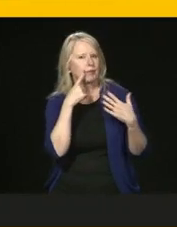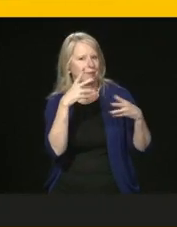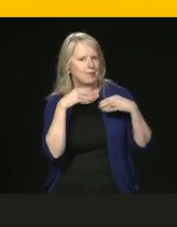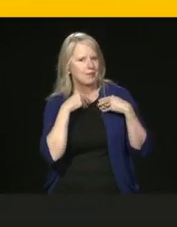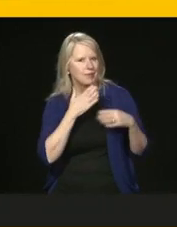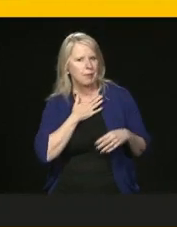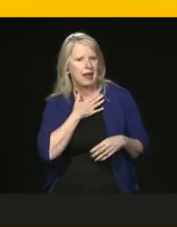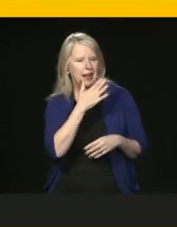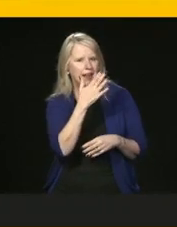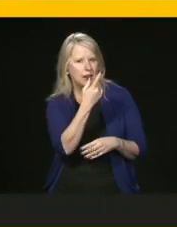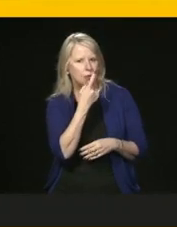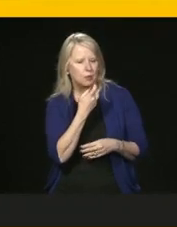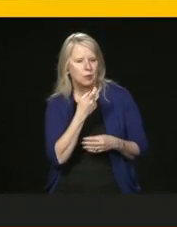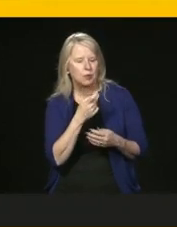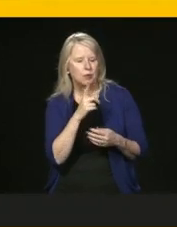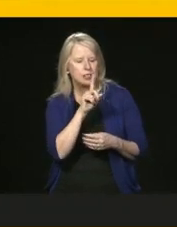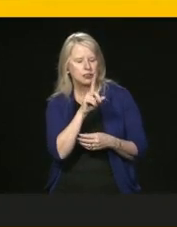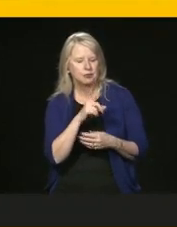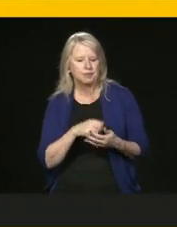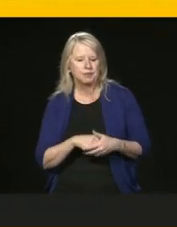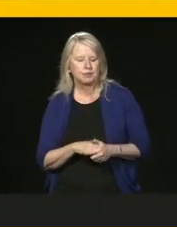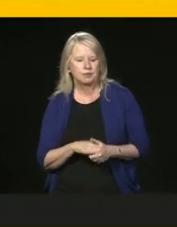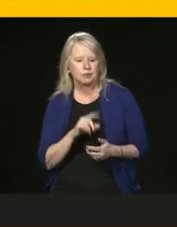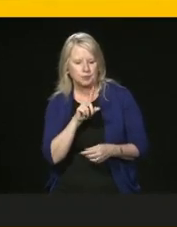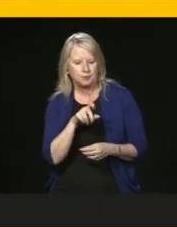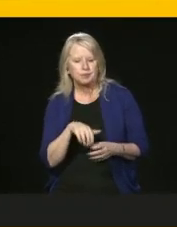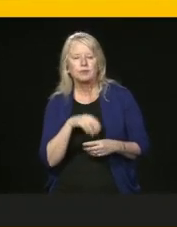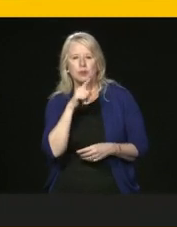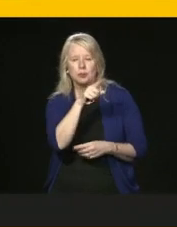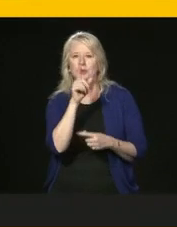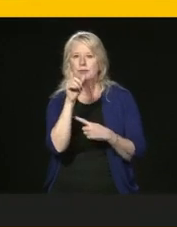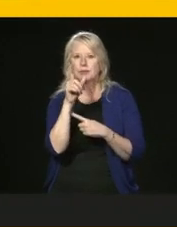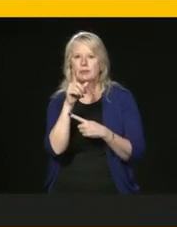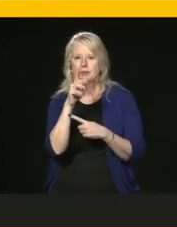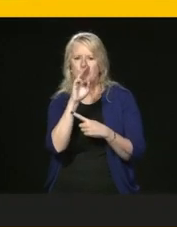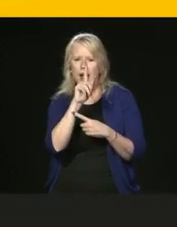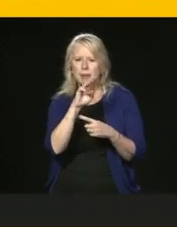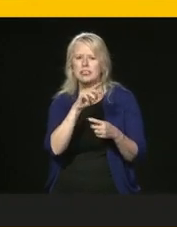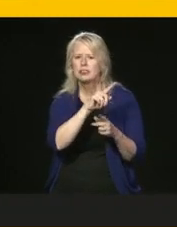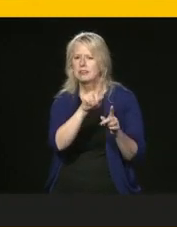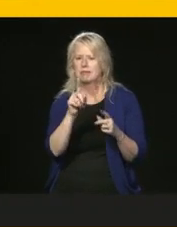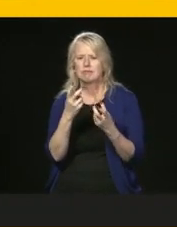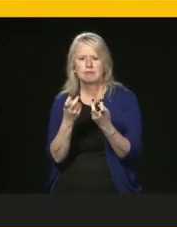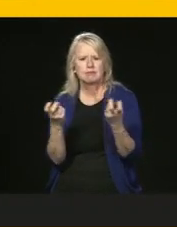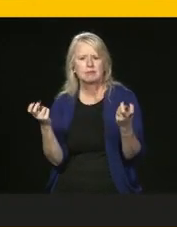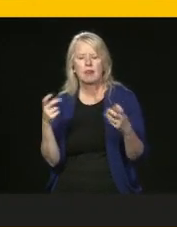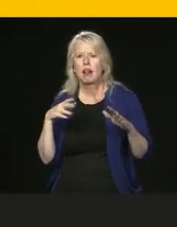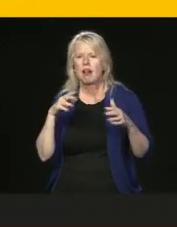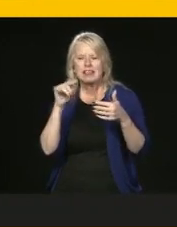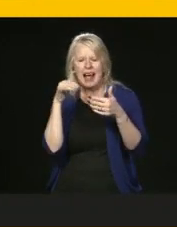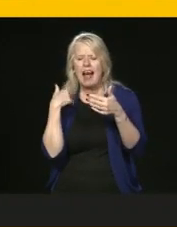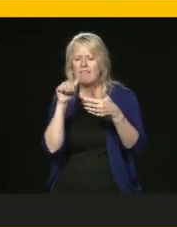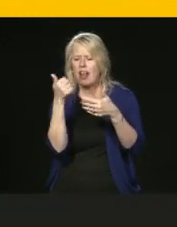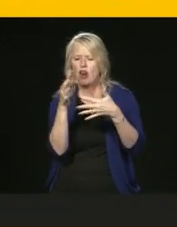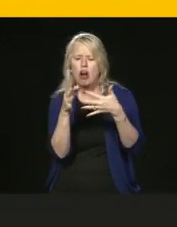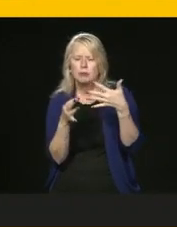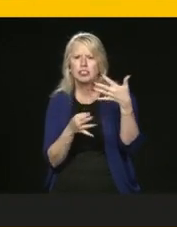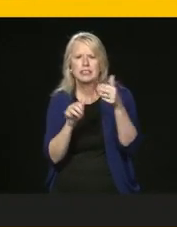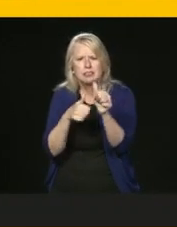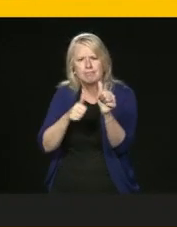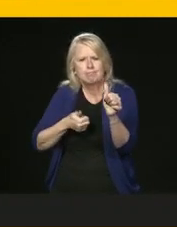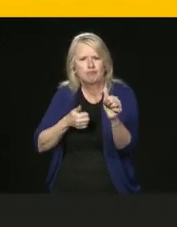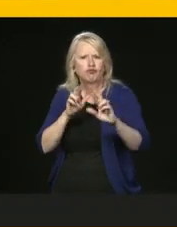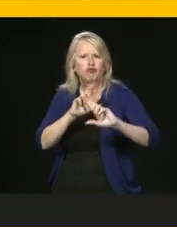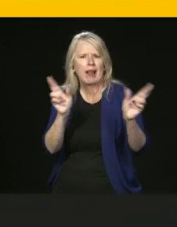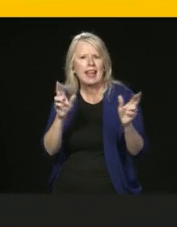You all and the Prime Minister have all said that no tools have been taken off the table, including the Emergencies Act. Is there a chance Parliament